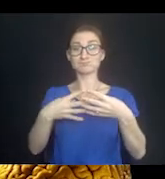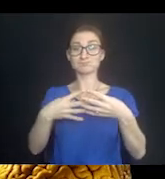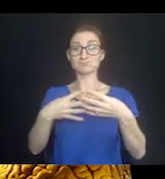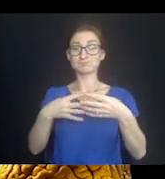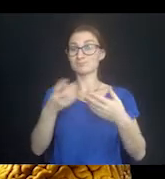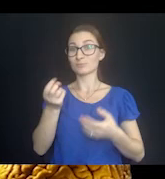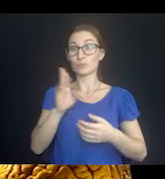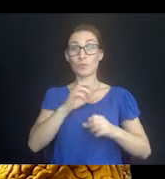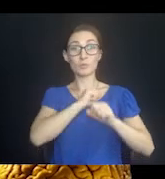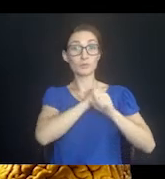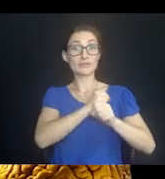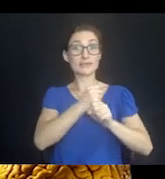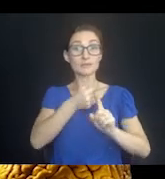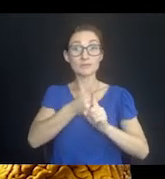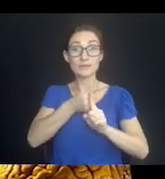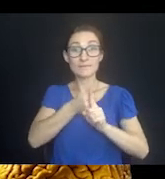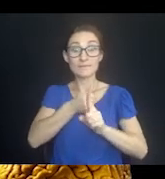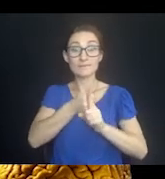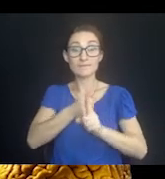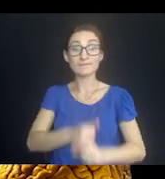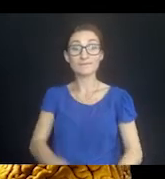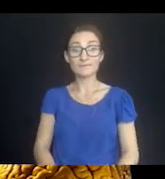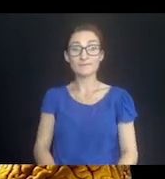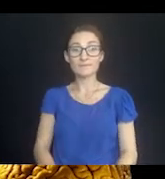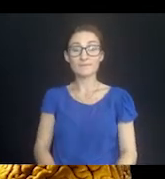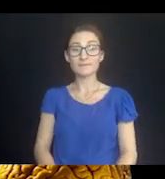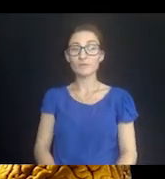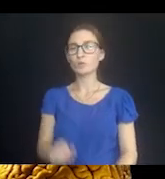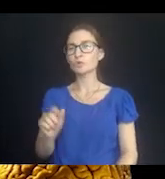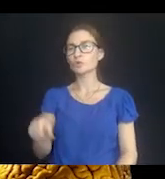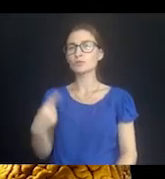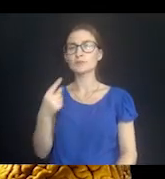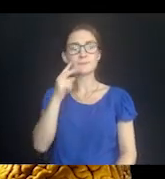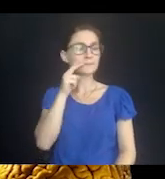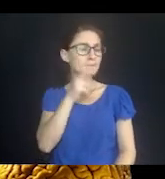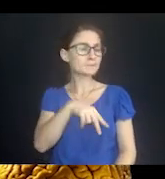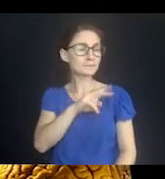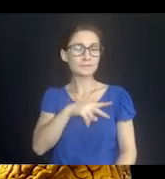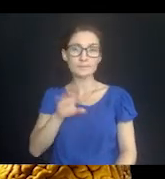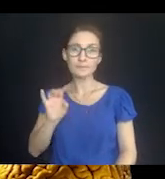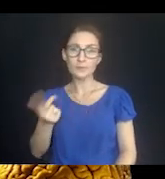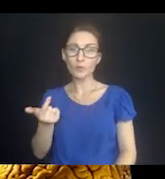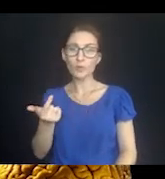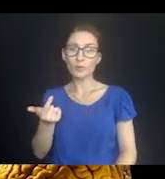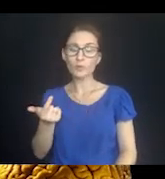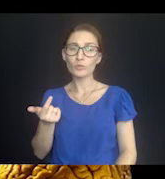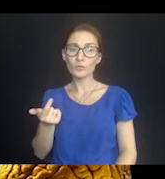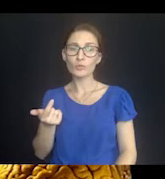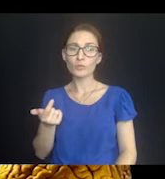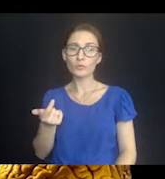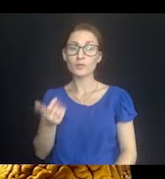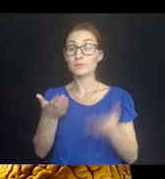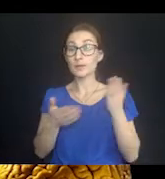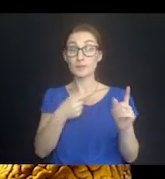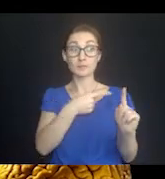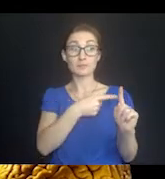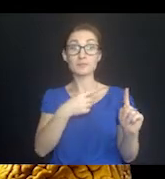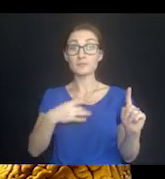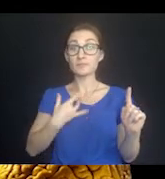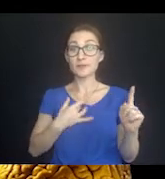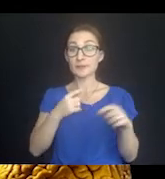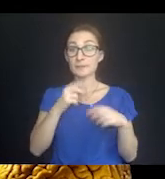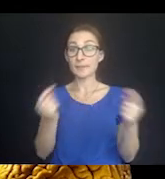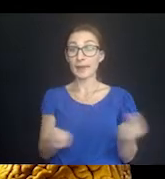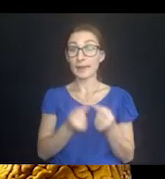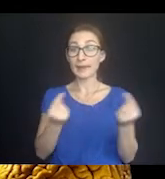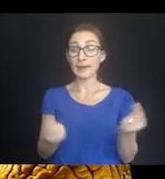Maybe closing a gate or protecting yourself in some other way, or just